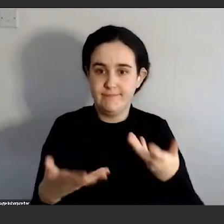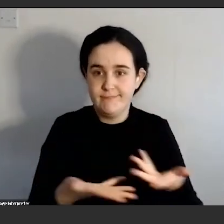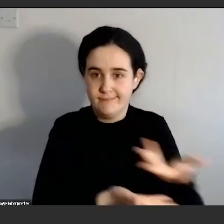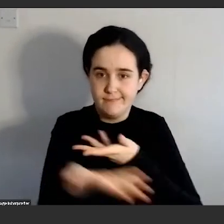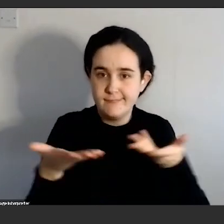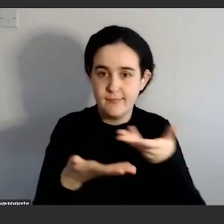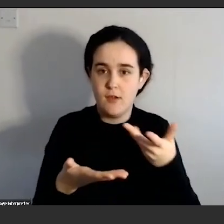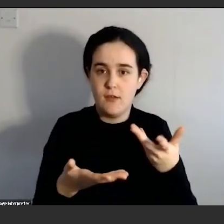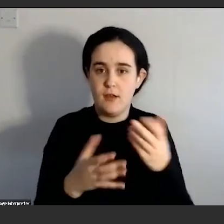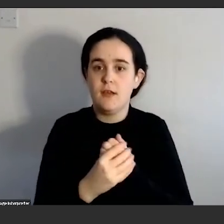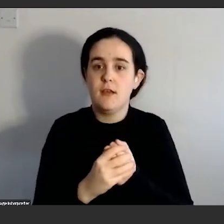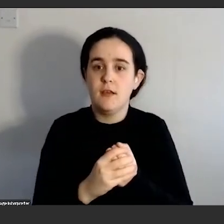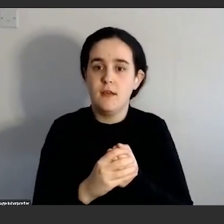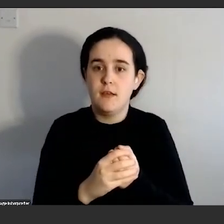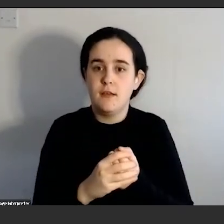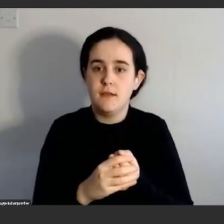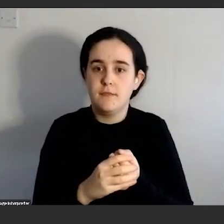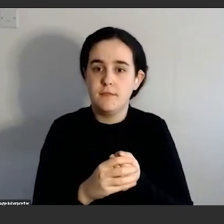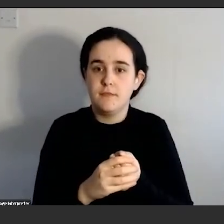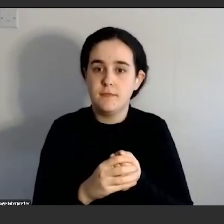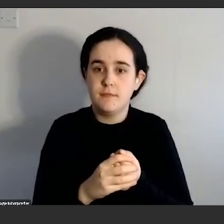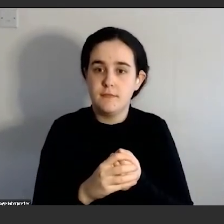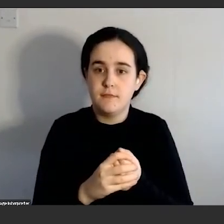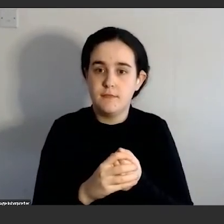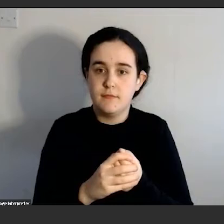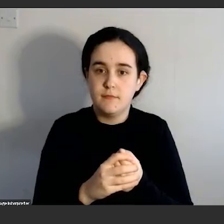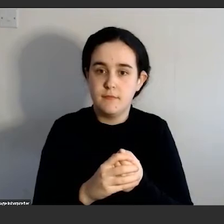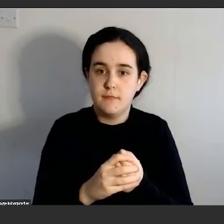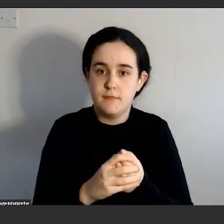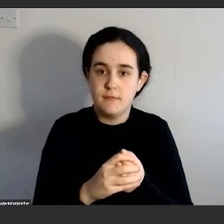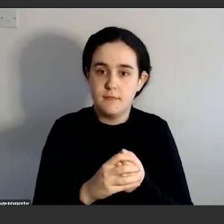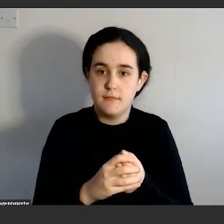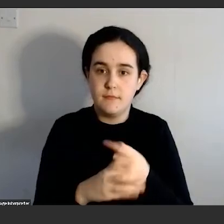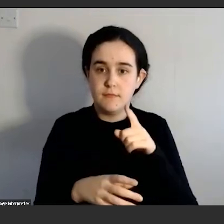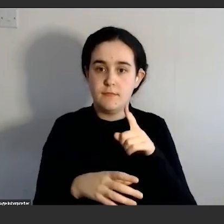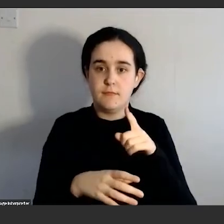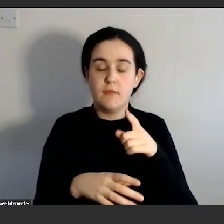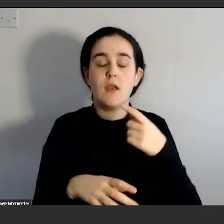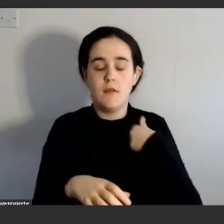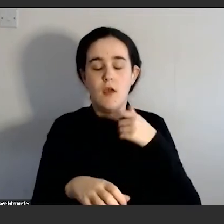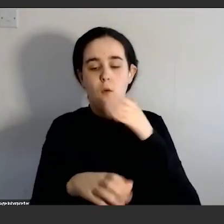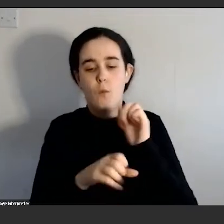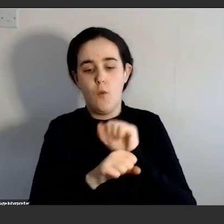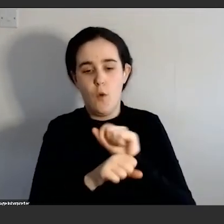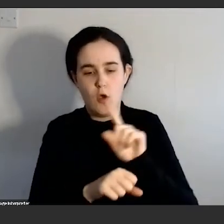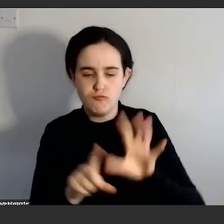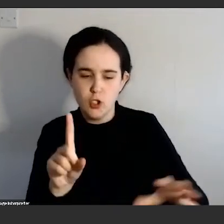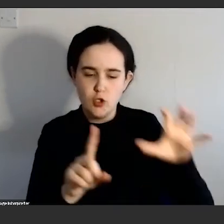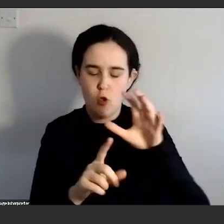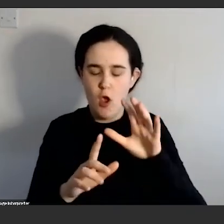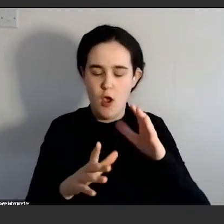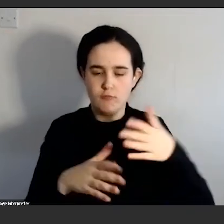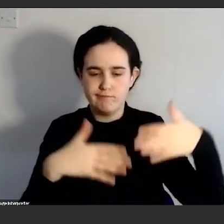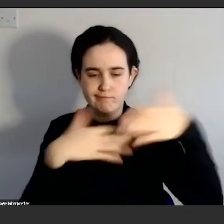work with the Ghana Federation of Disability Organizations. I work specifically on COVID-19